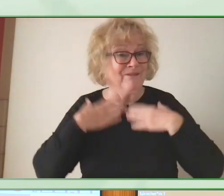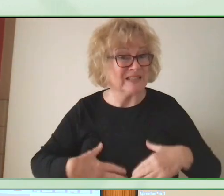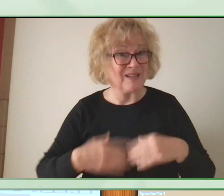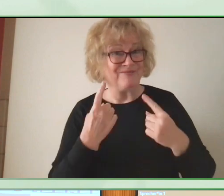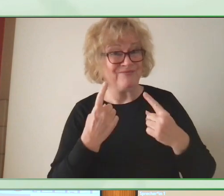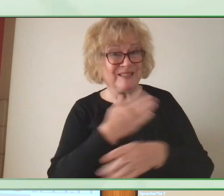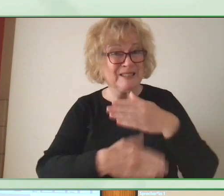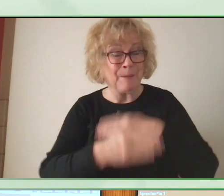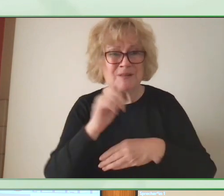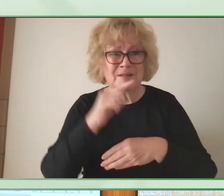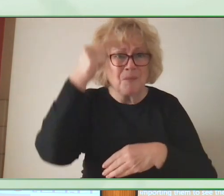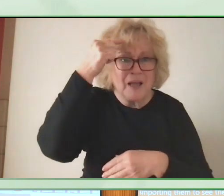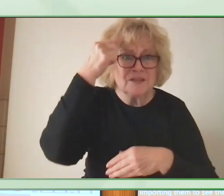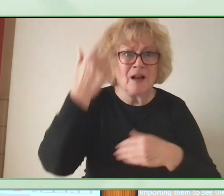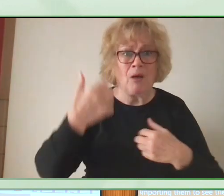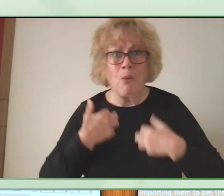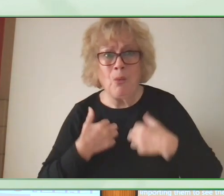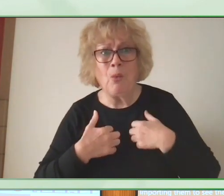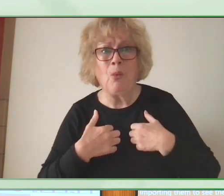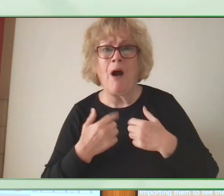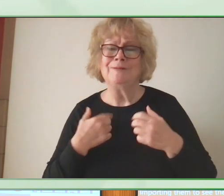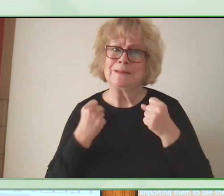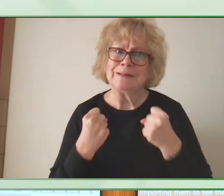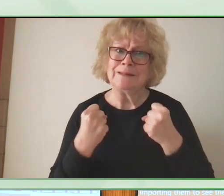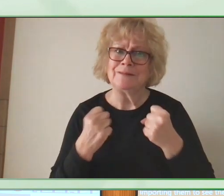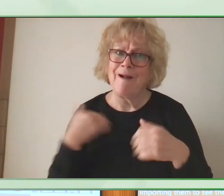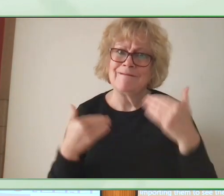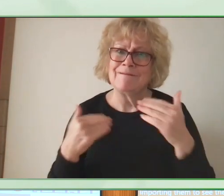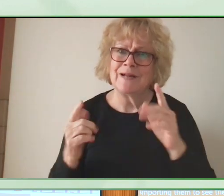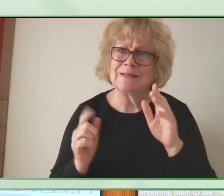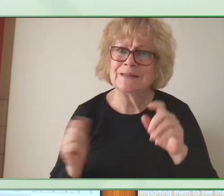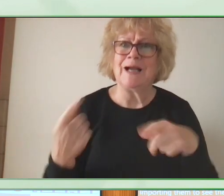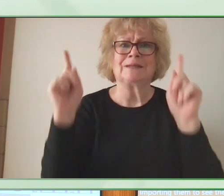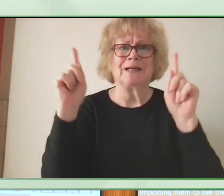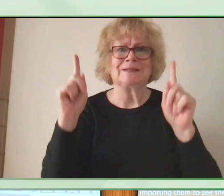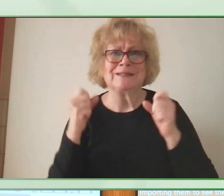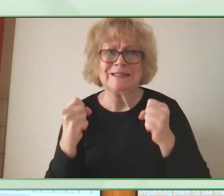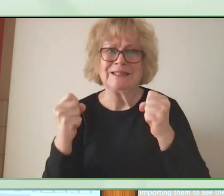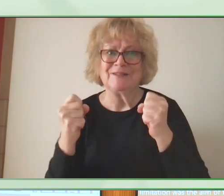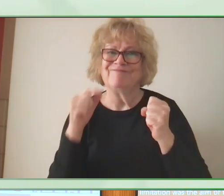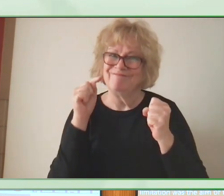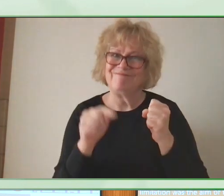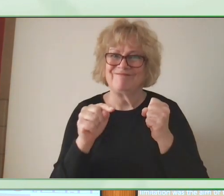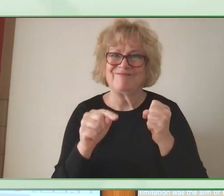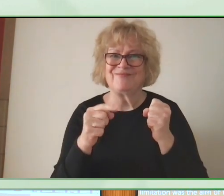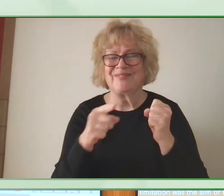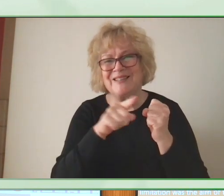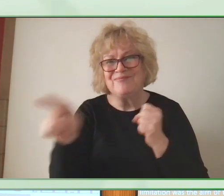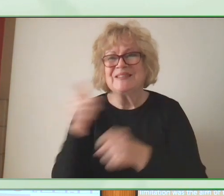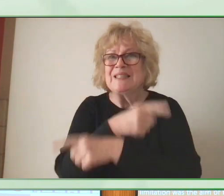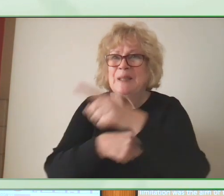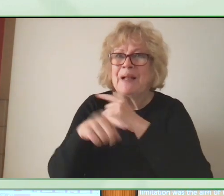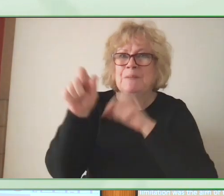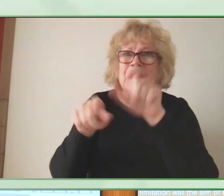we focused on building self-confidence by helping them recognize their strengths and overcome self-doubts,